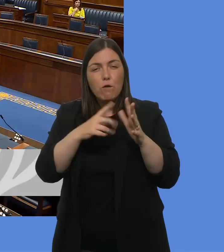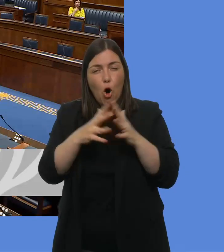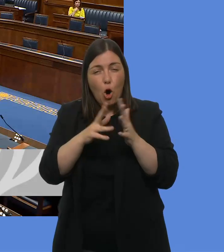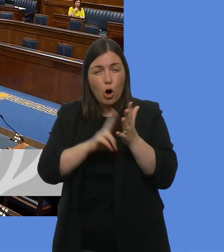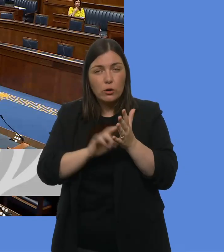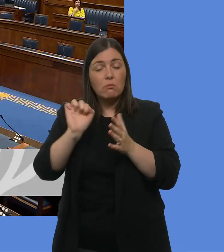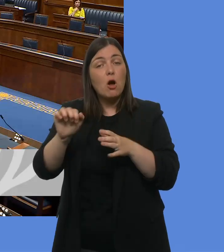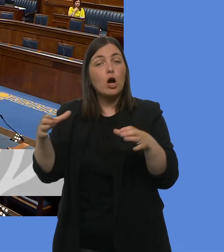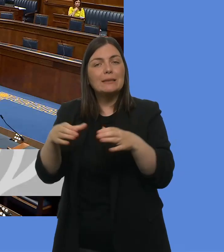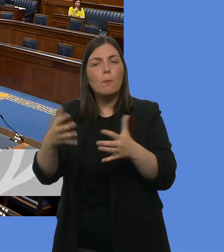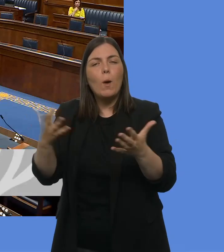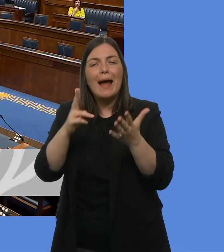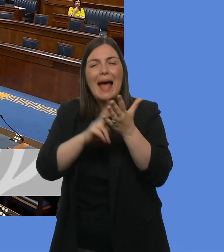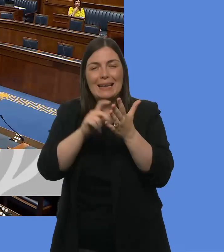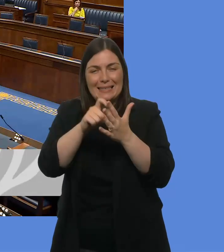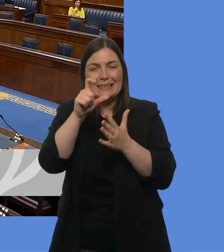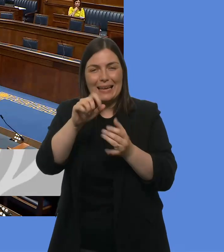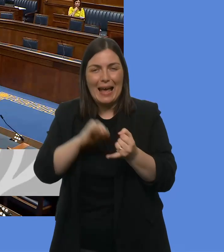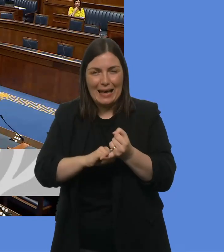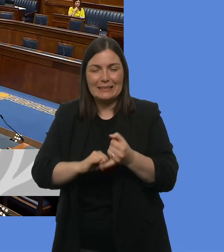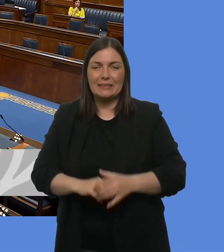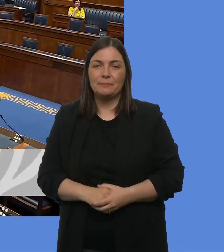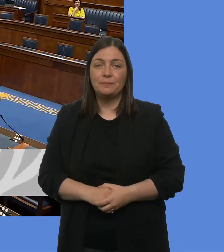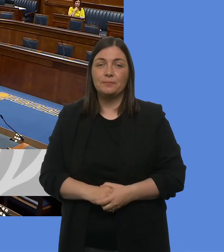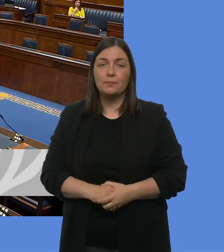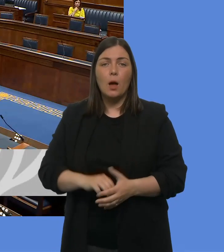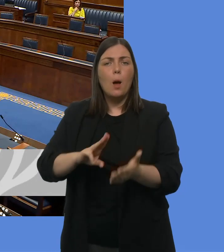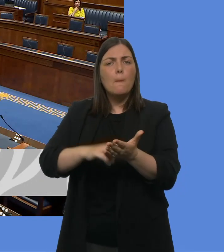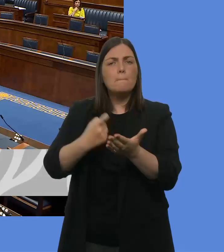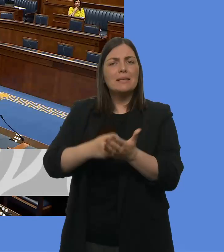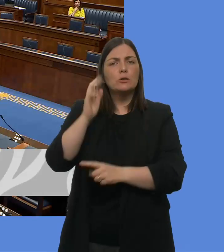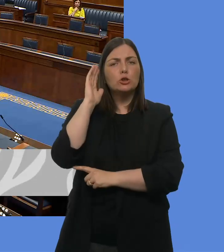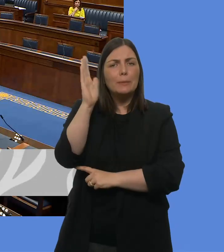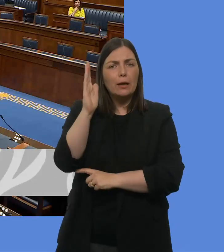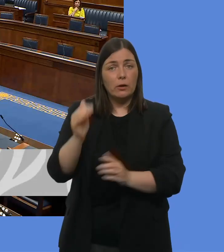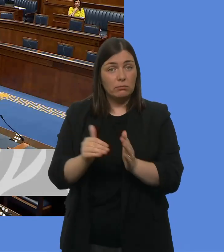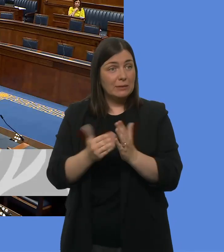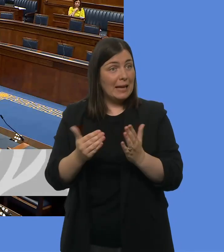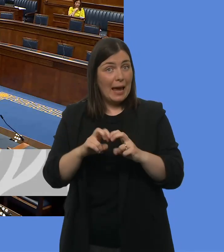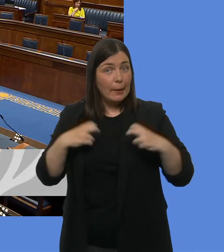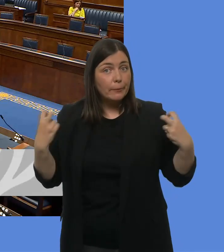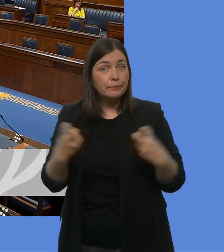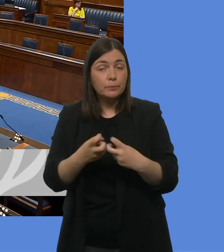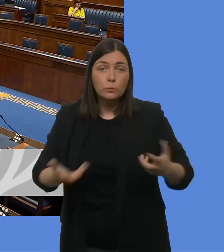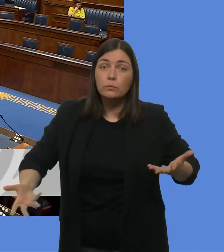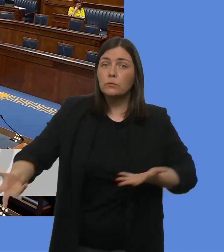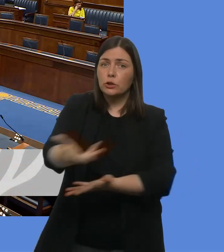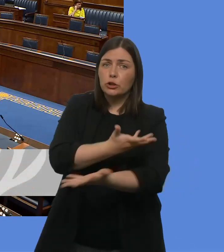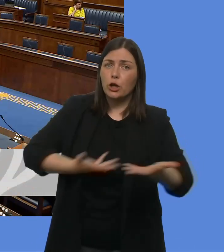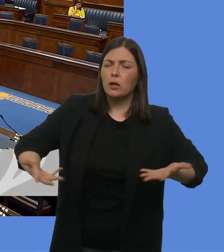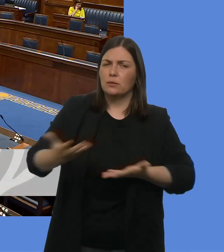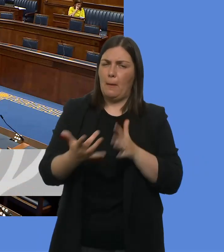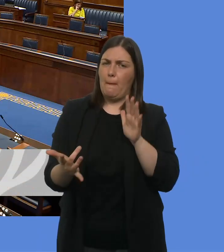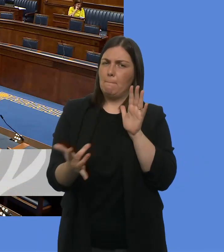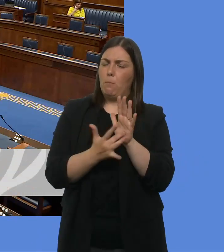Mr Deputy Speaker, today we gather to address and speak on an issue that affects not only the future of our children,